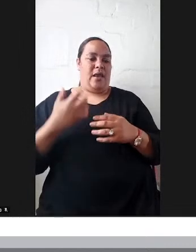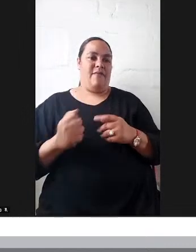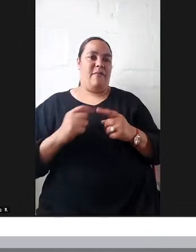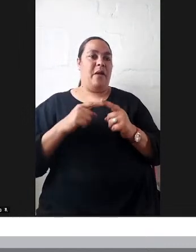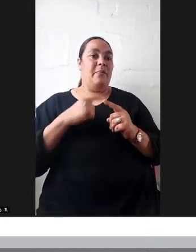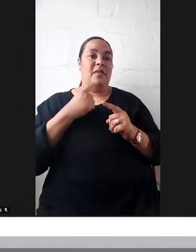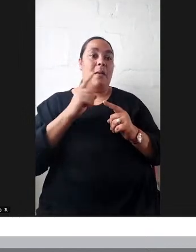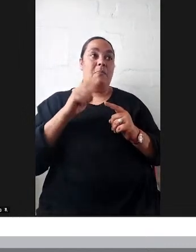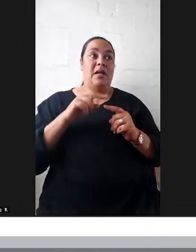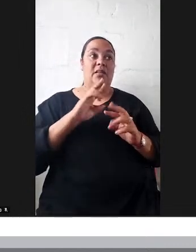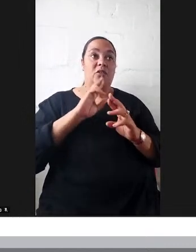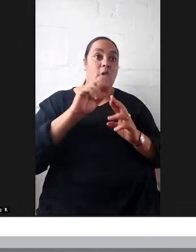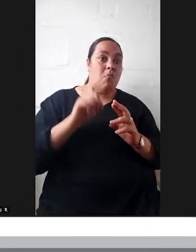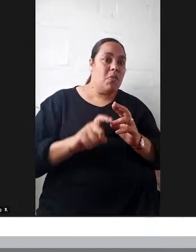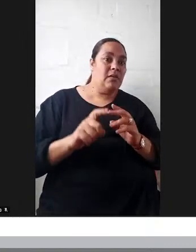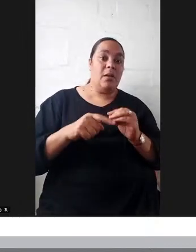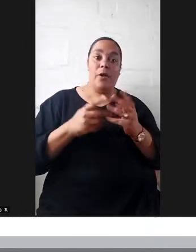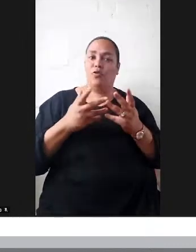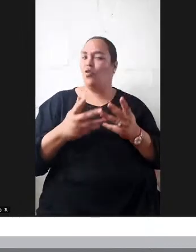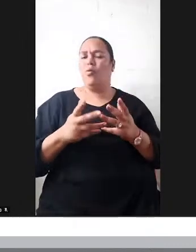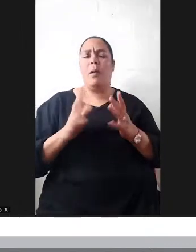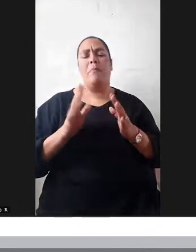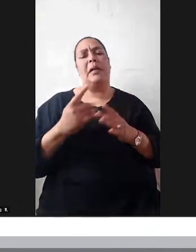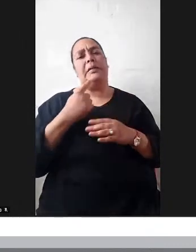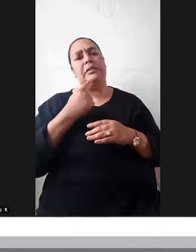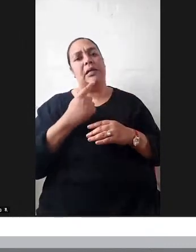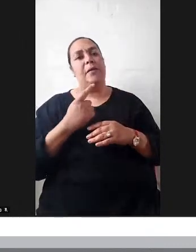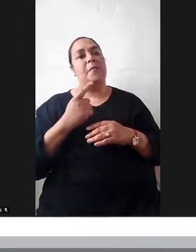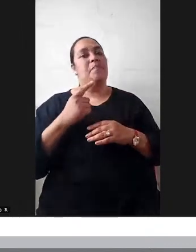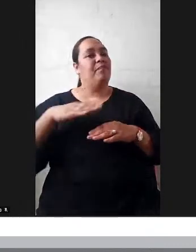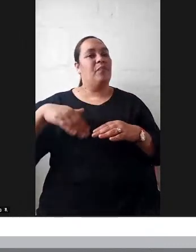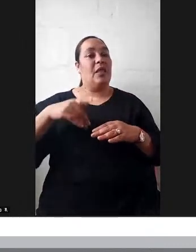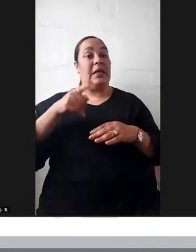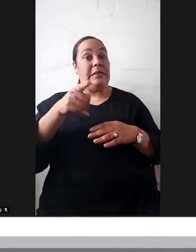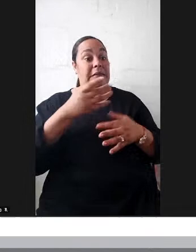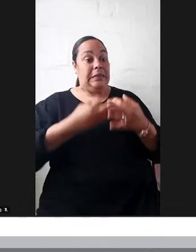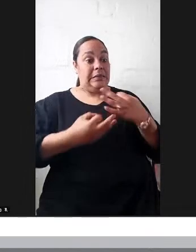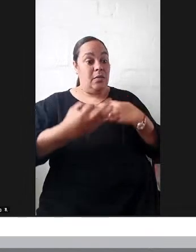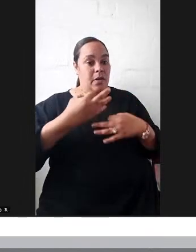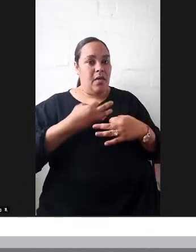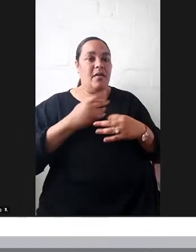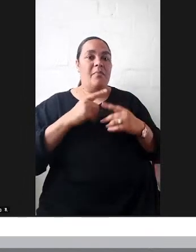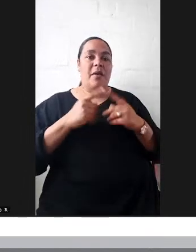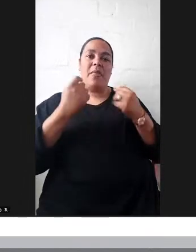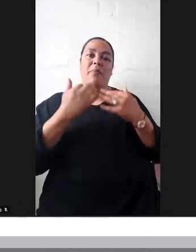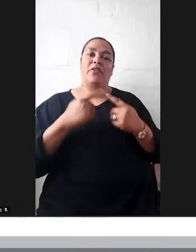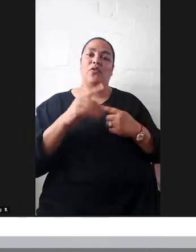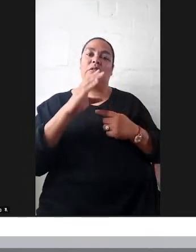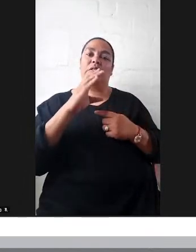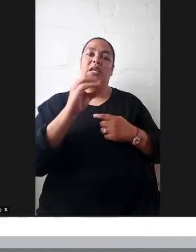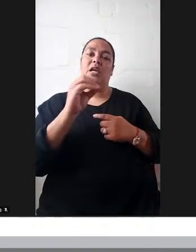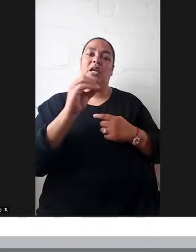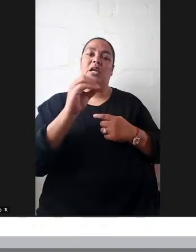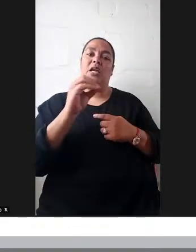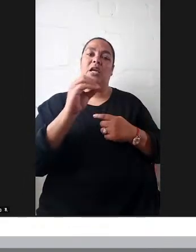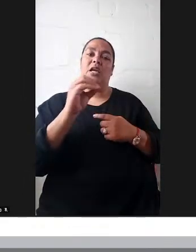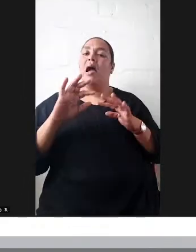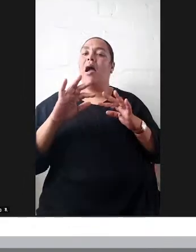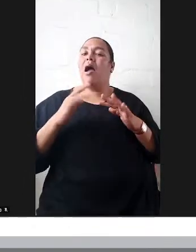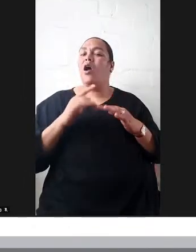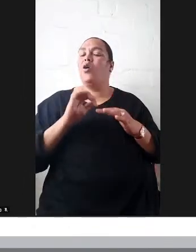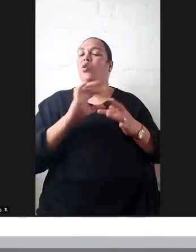response about it. I'm just saying, as he had explained, the budget of the COE and how it relates to the fact